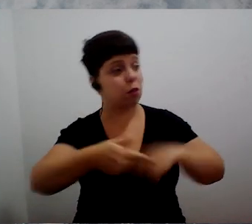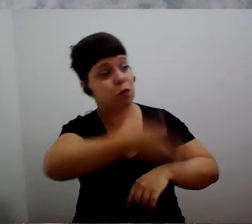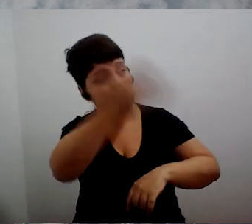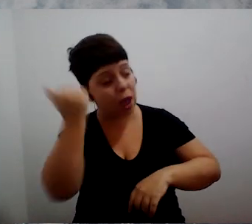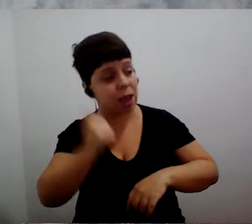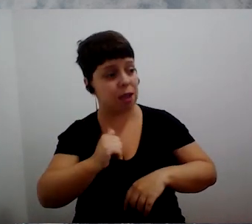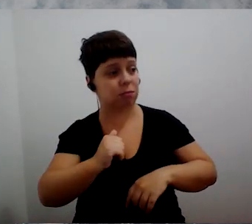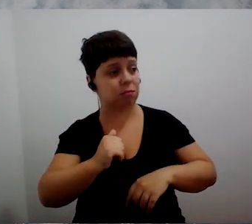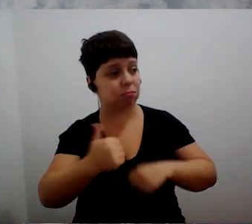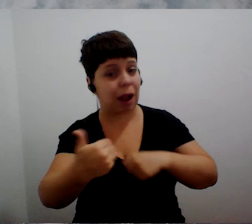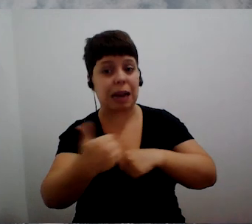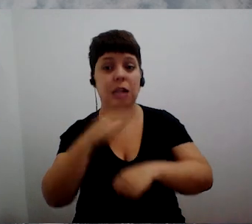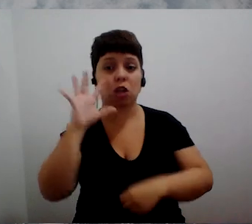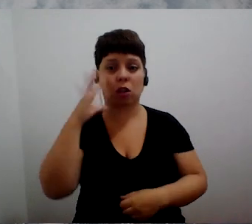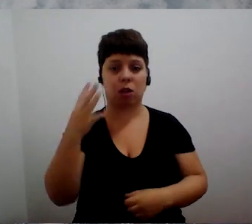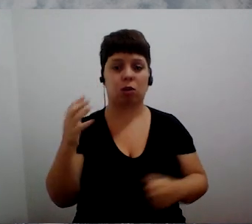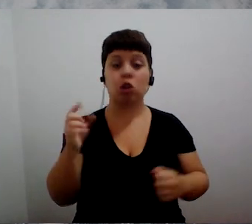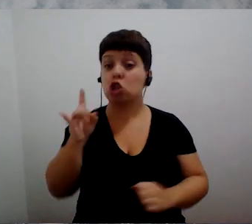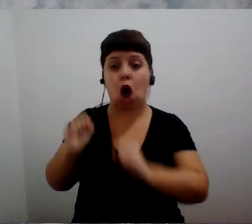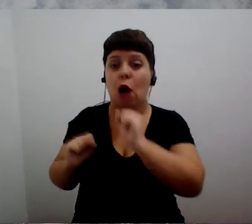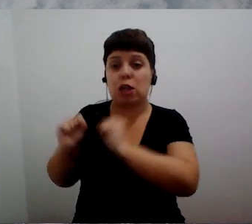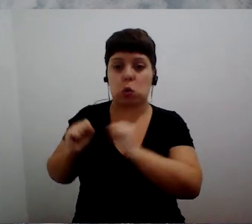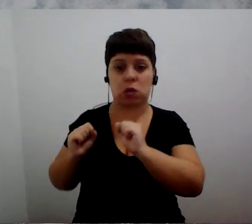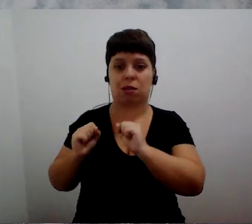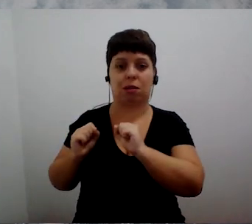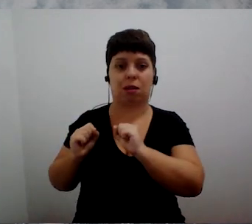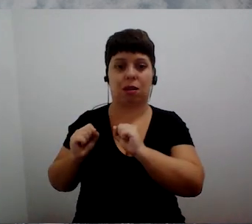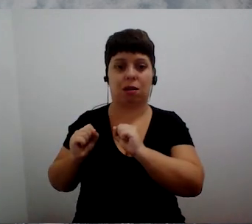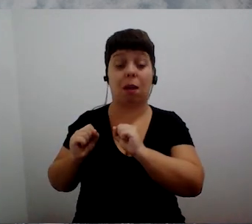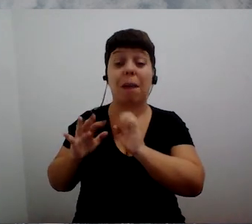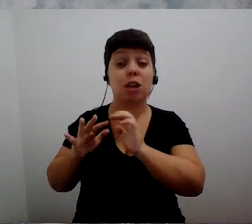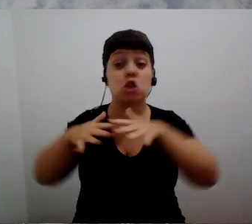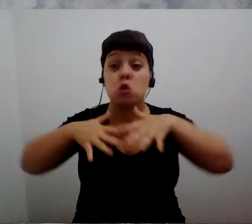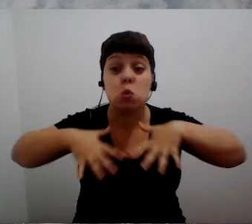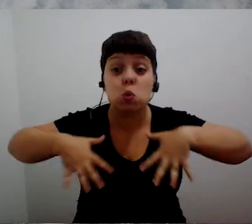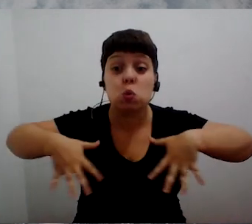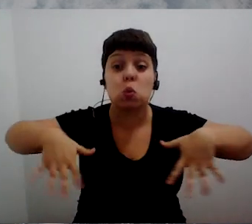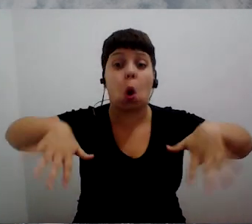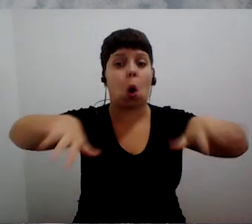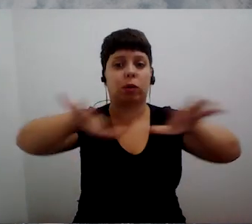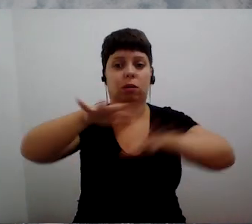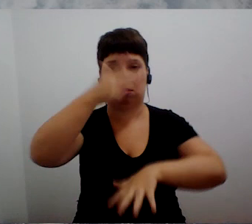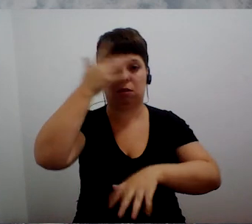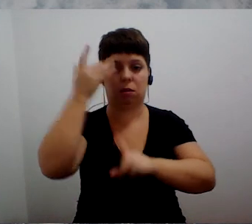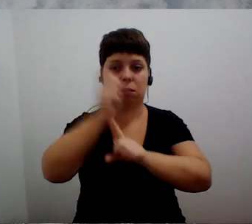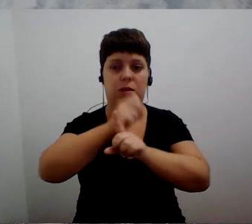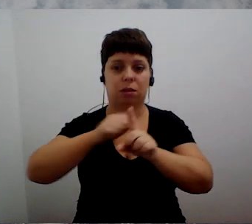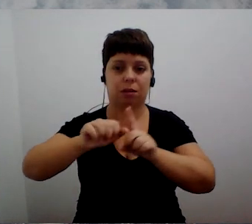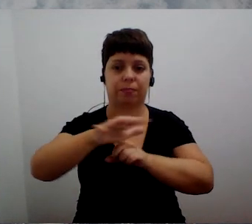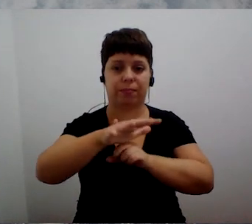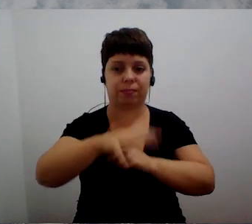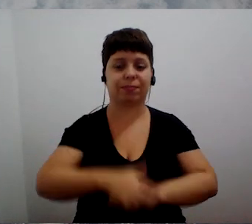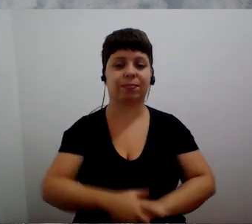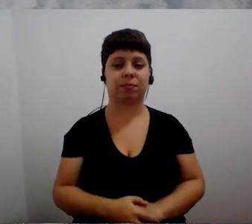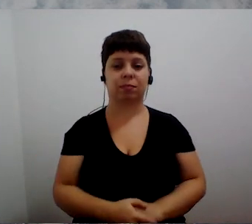part of the discussion, they must be part of the solution, just together with us, not only industry, but all